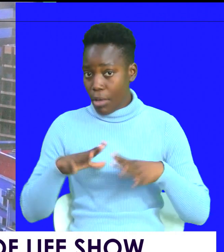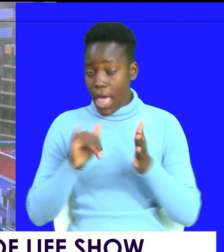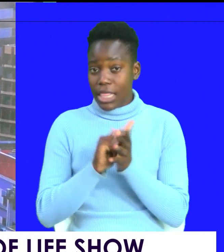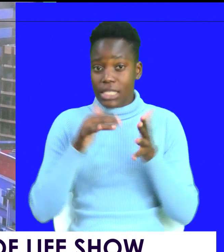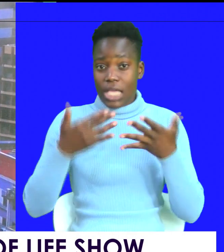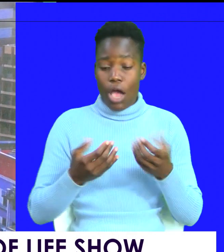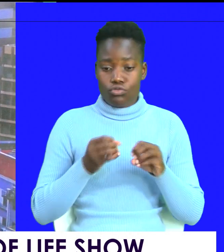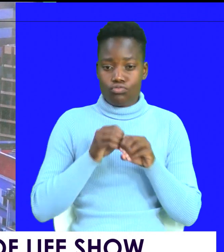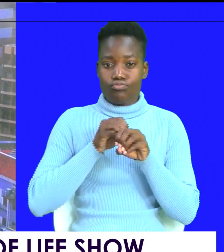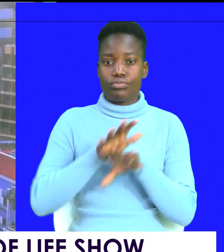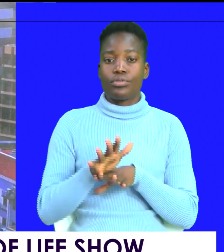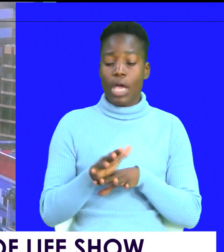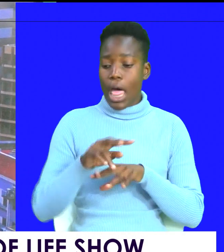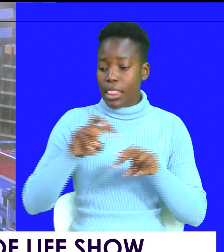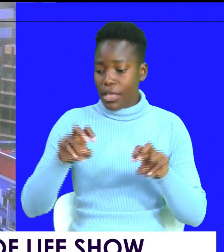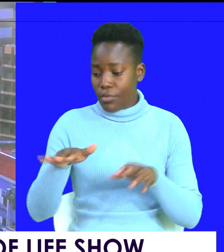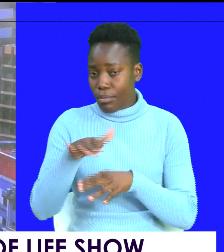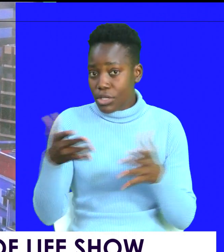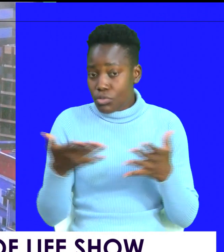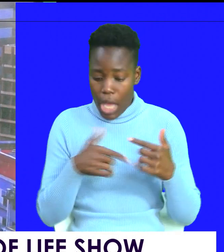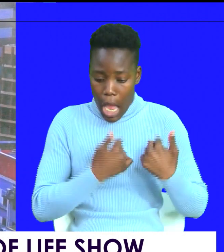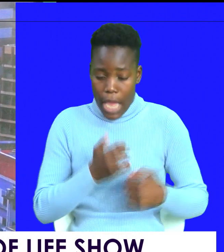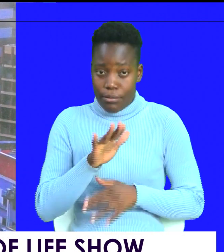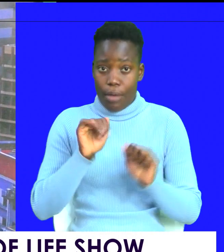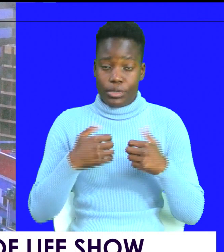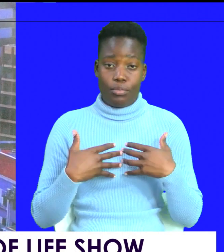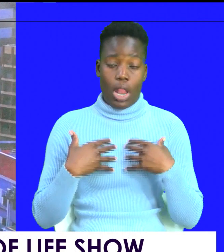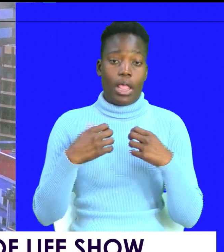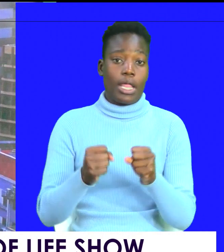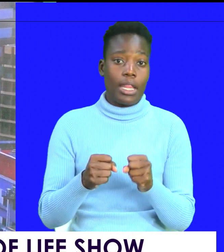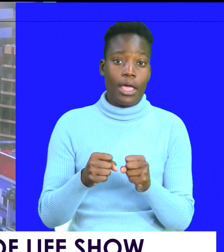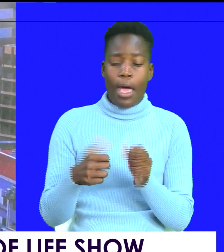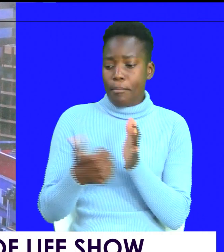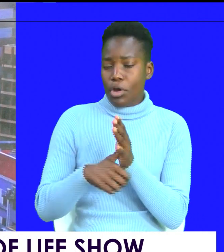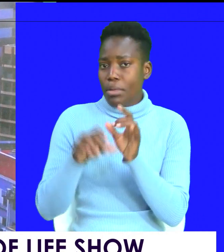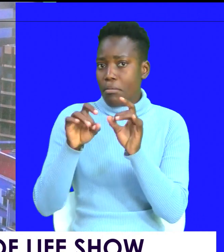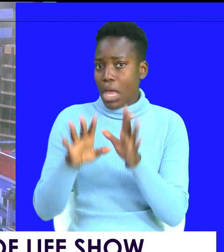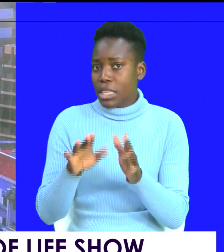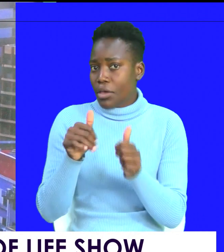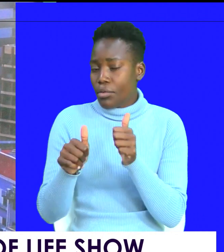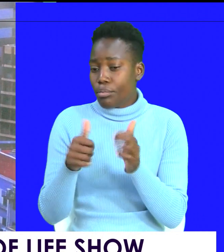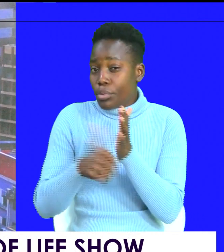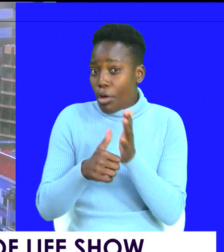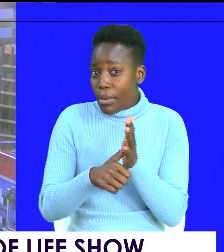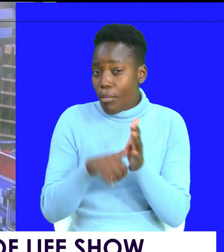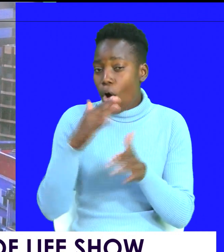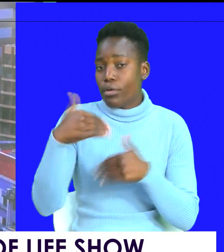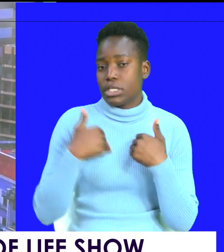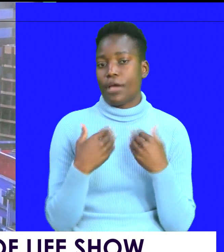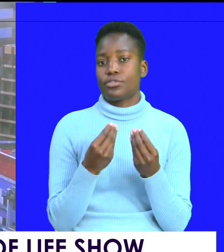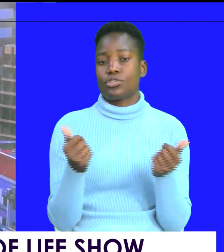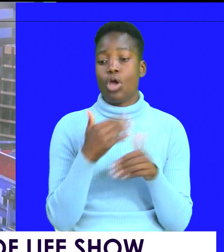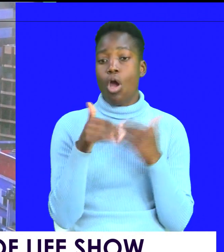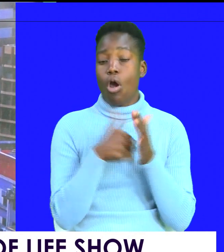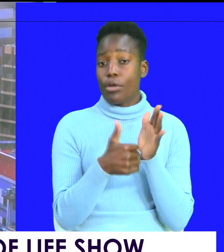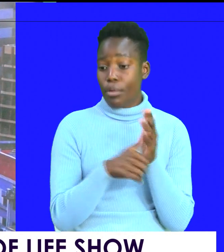energy. Look for places where your heart is healed. There is no problem that doesn't have a solution. All problems